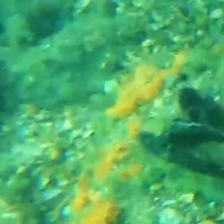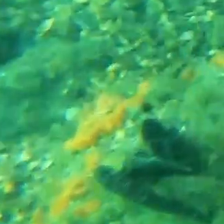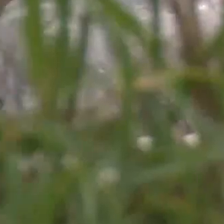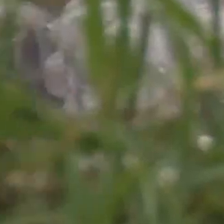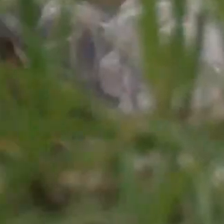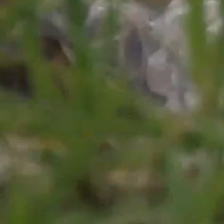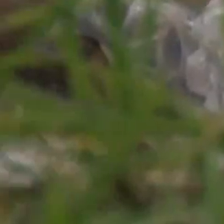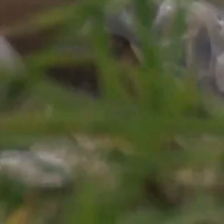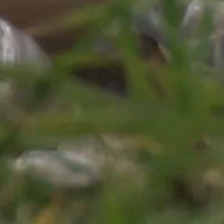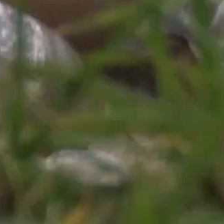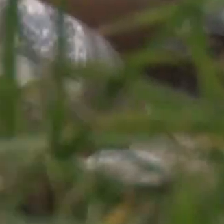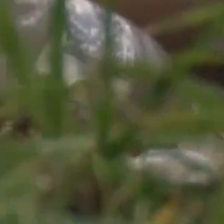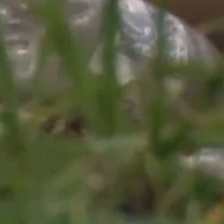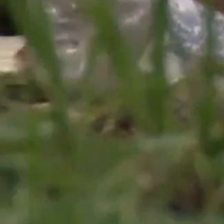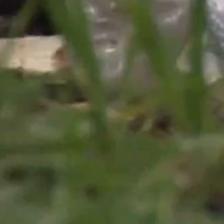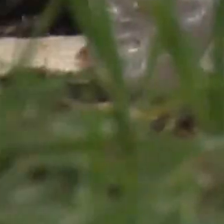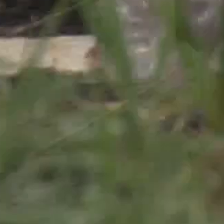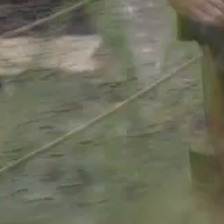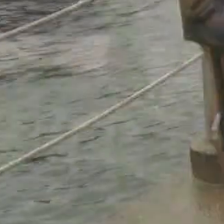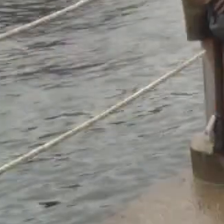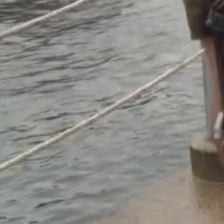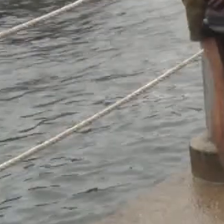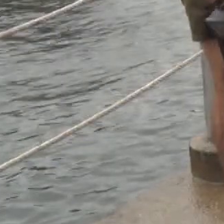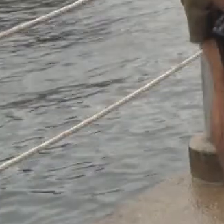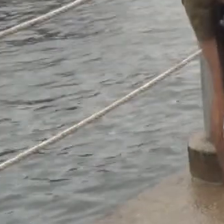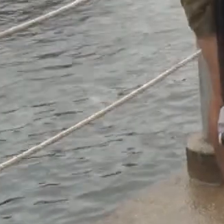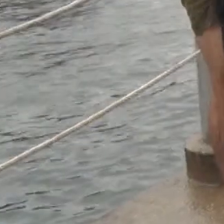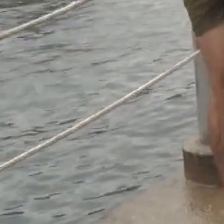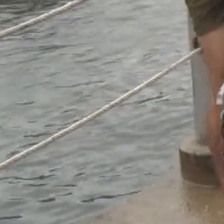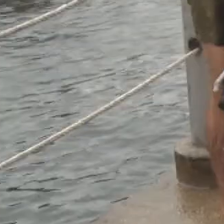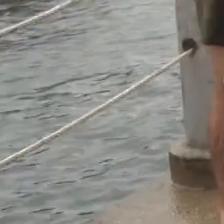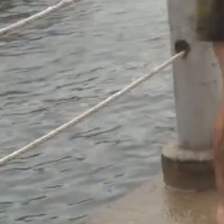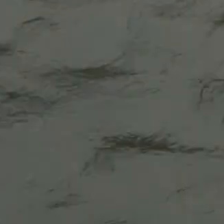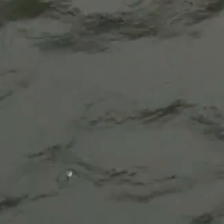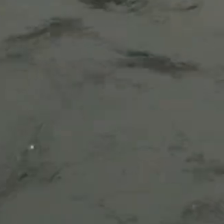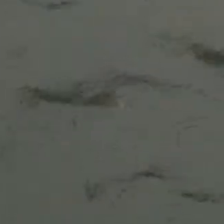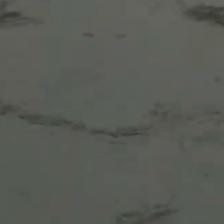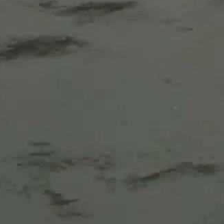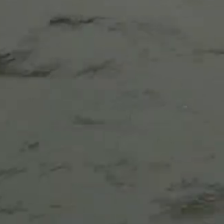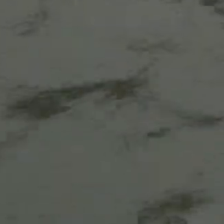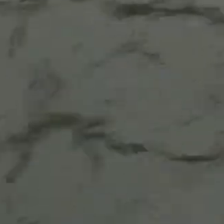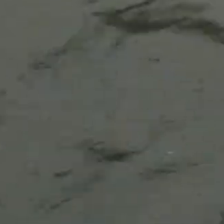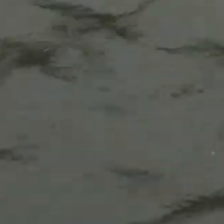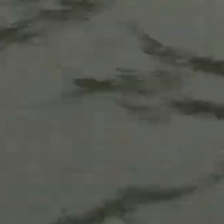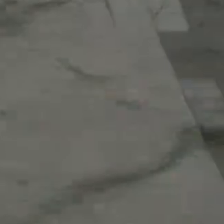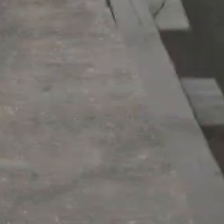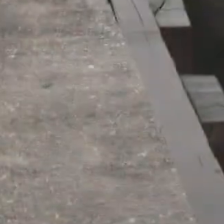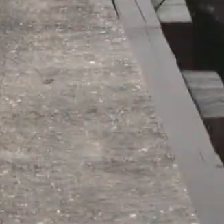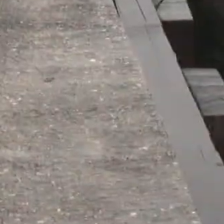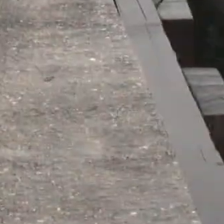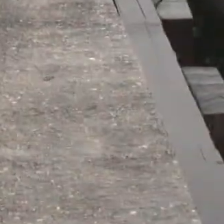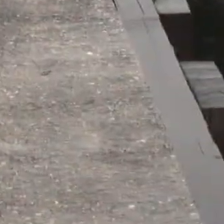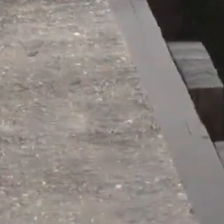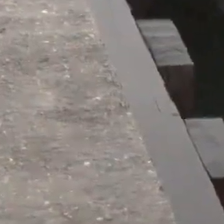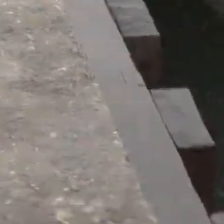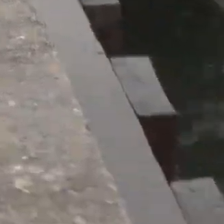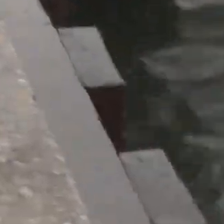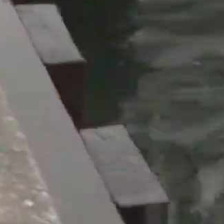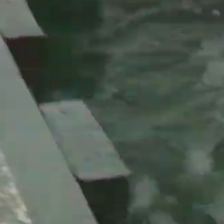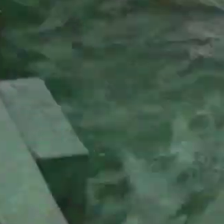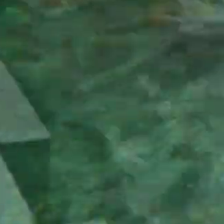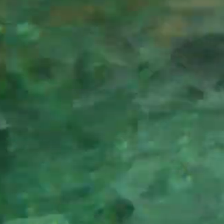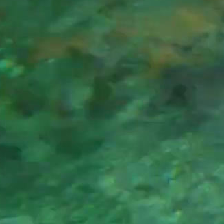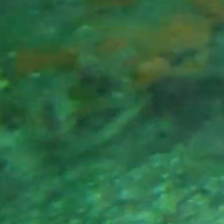the result of pollution and global warming. But members of the HALOS project are confident that their pilot project will